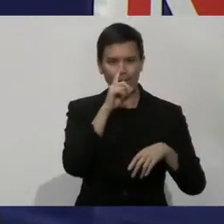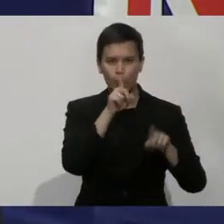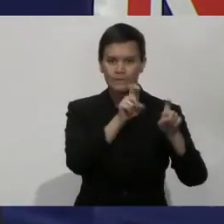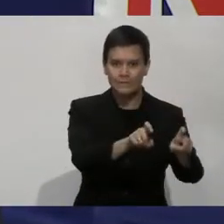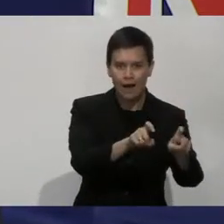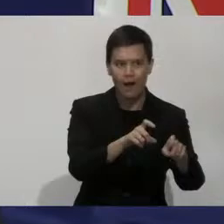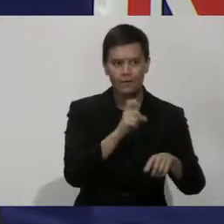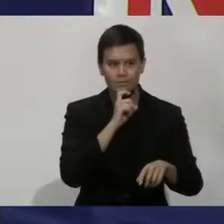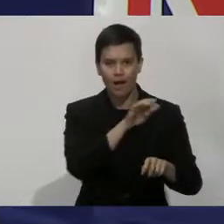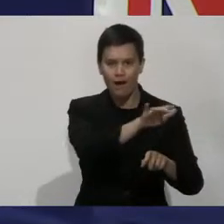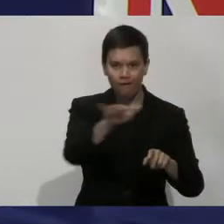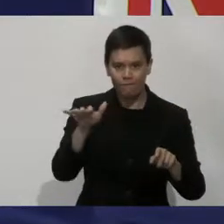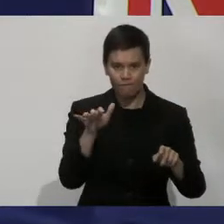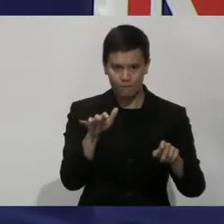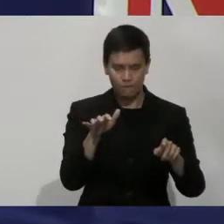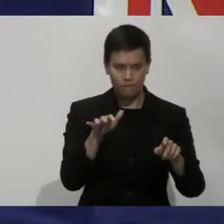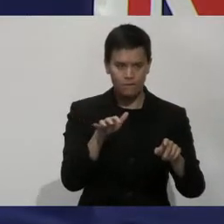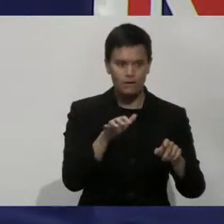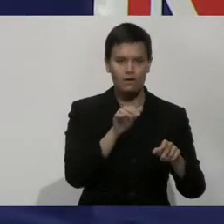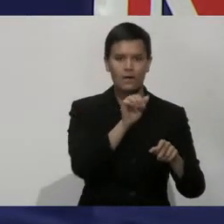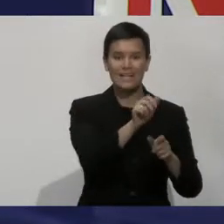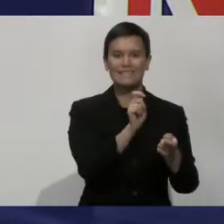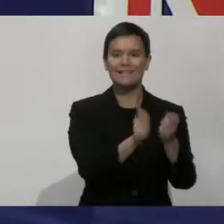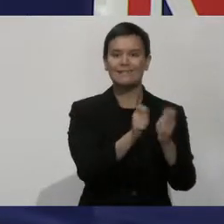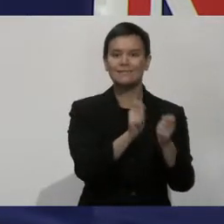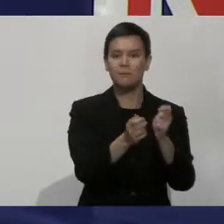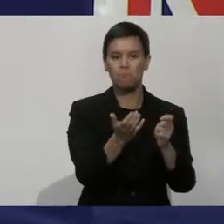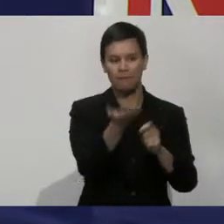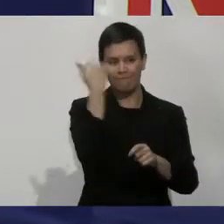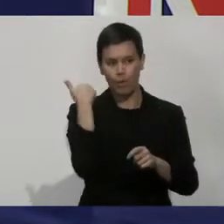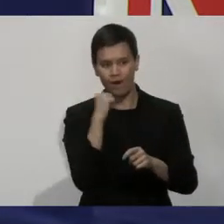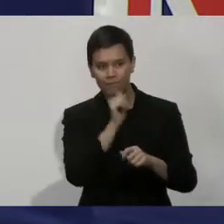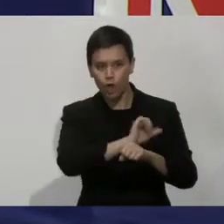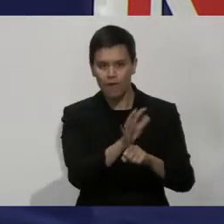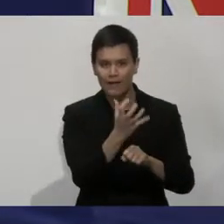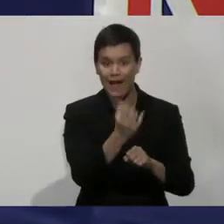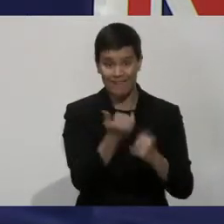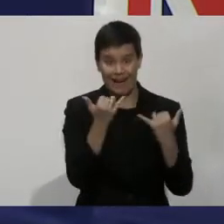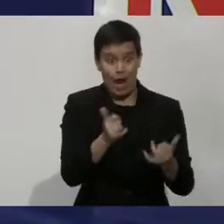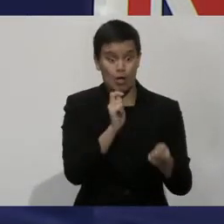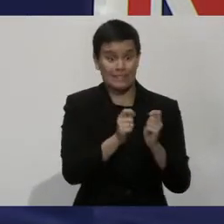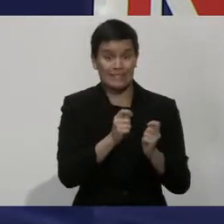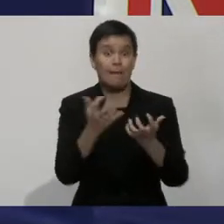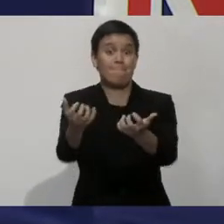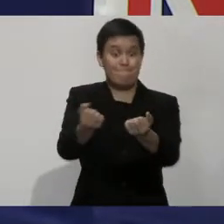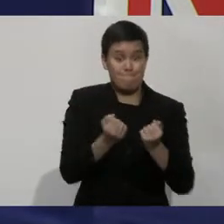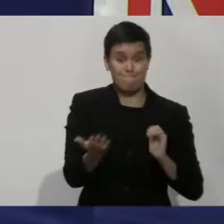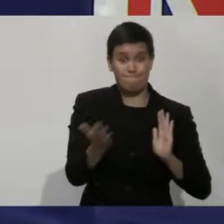are continuing to get samples and will continue to test those to see if they can identify